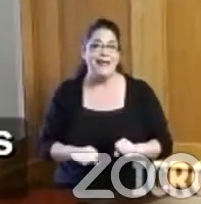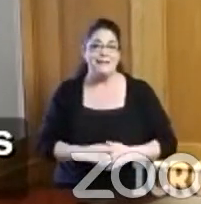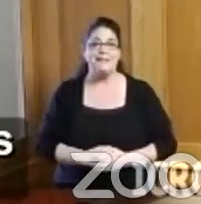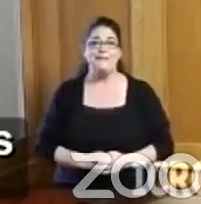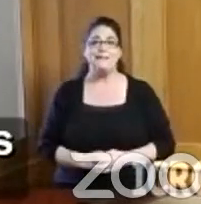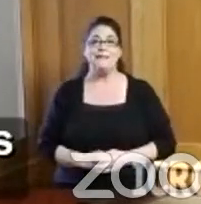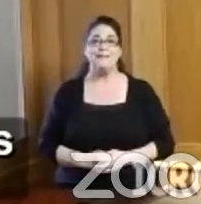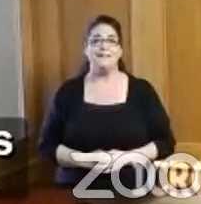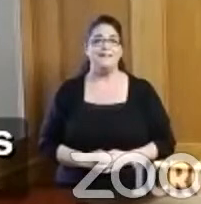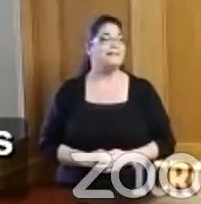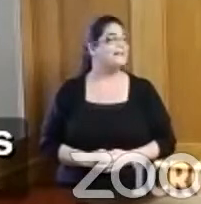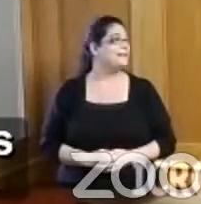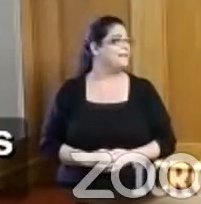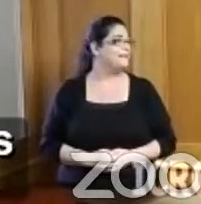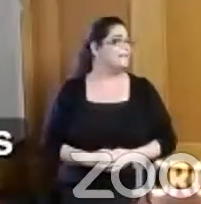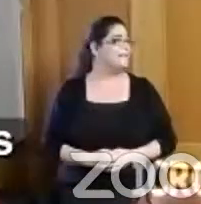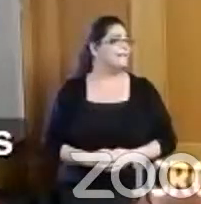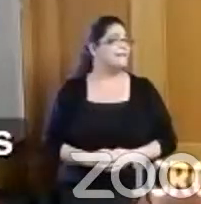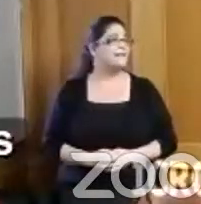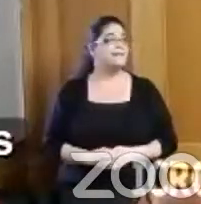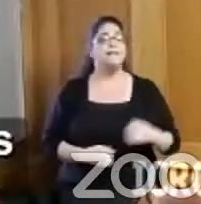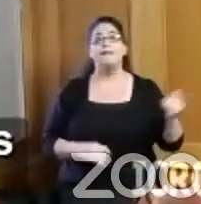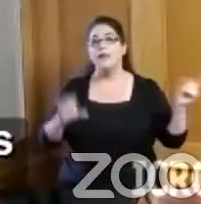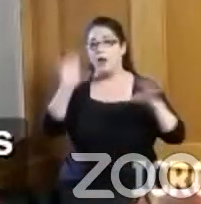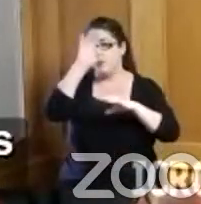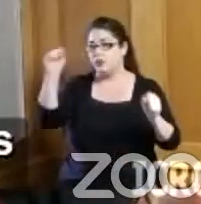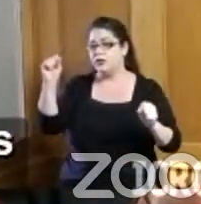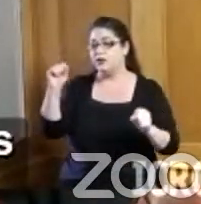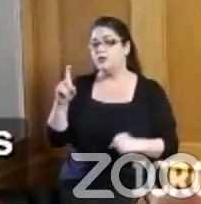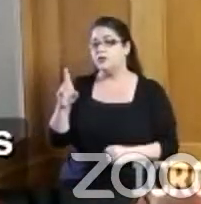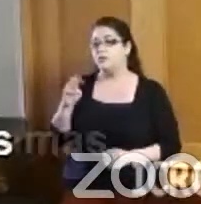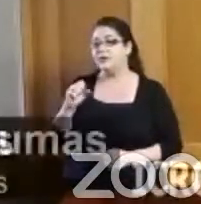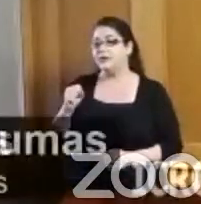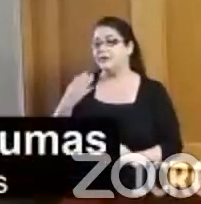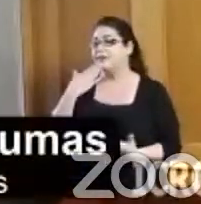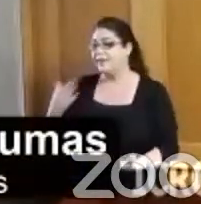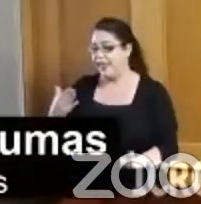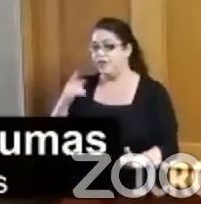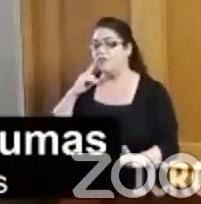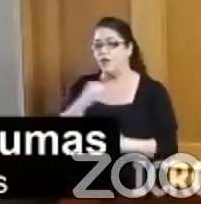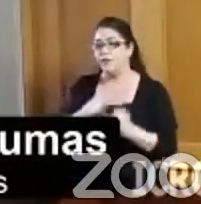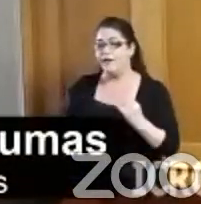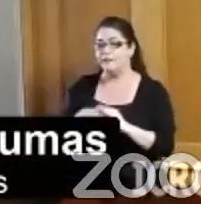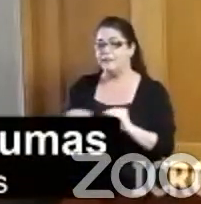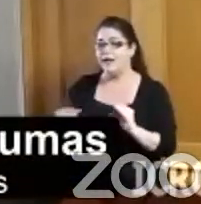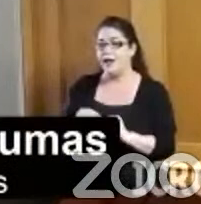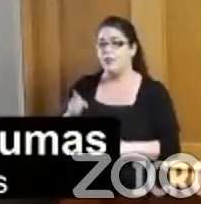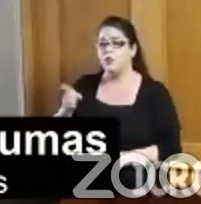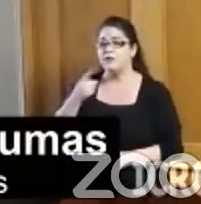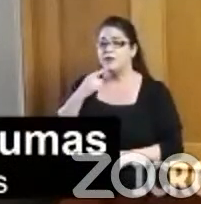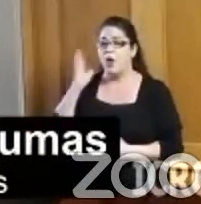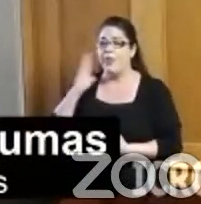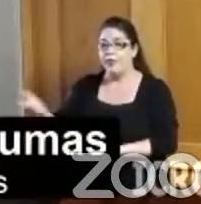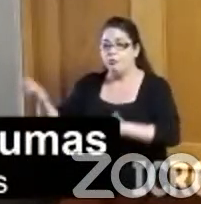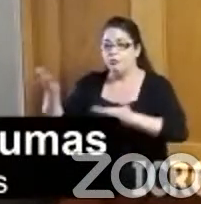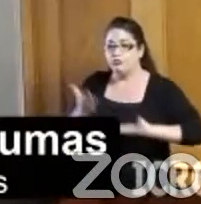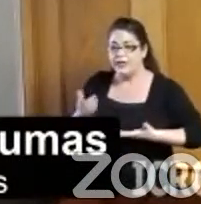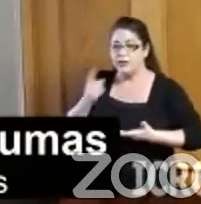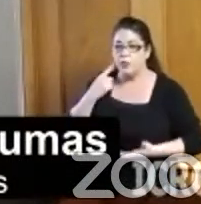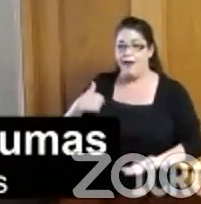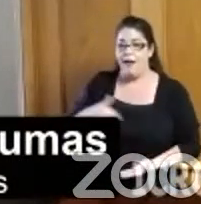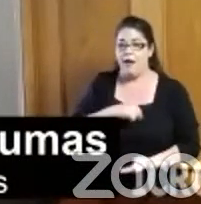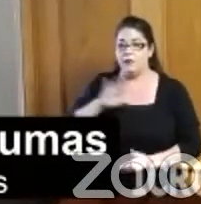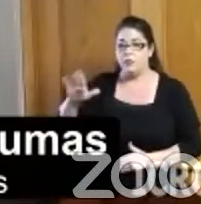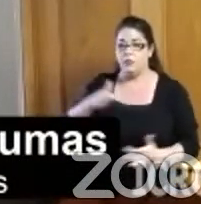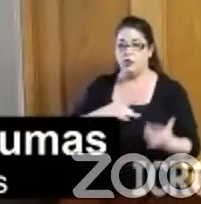future. Thank you so much. And I appreciate your last comment, especially when you said you're going to bring those Absolutely. Concerns to us.